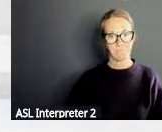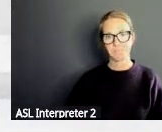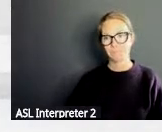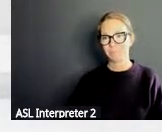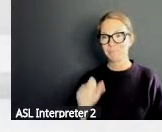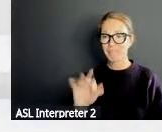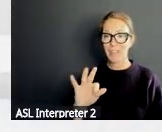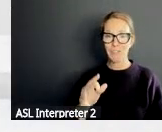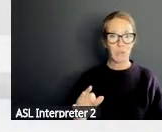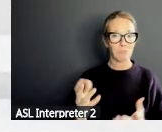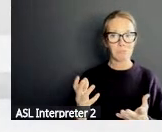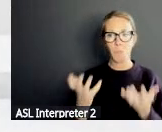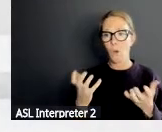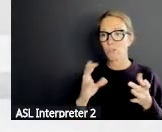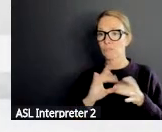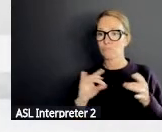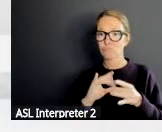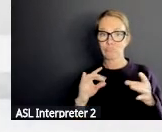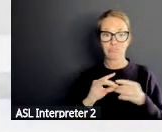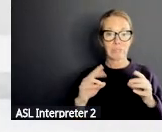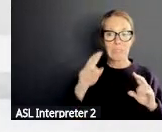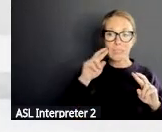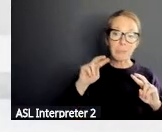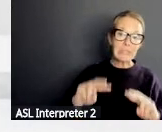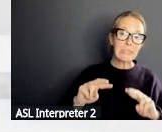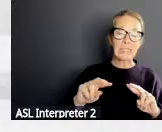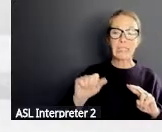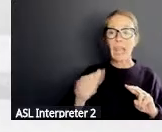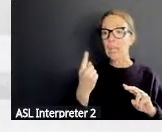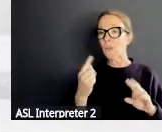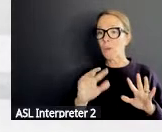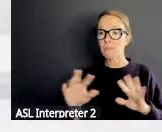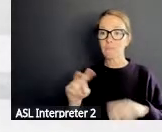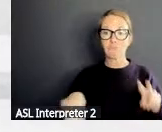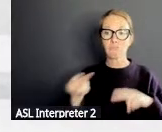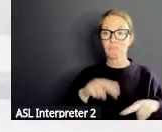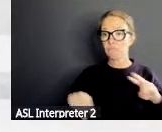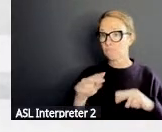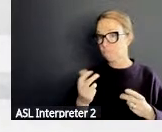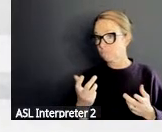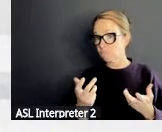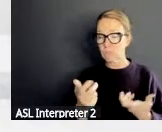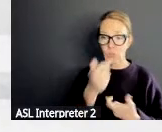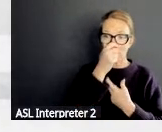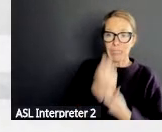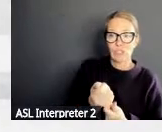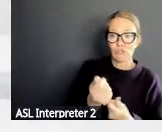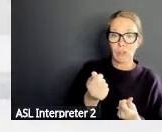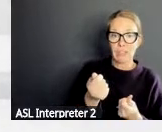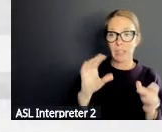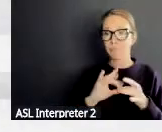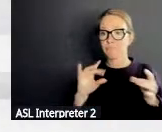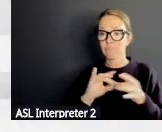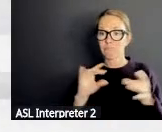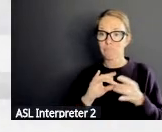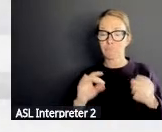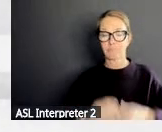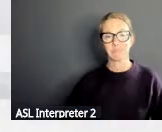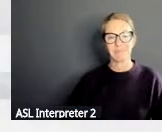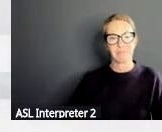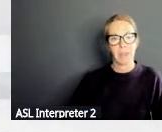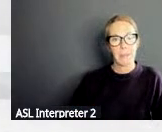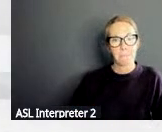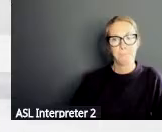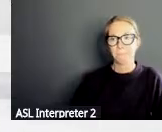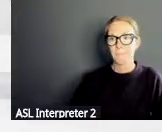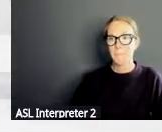testimony. So I'm going to see if there is anyone in the room who wishes to speak at this time.